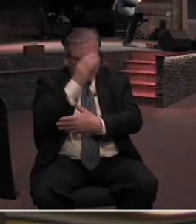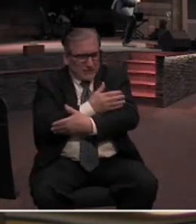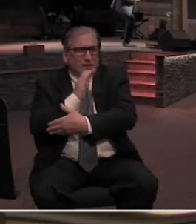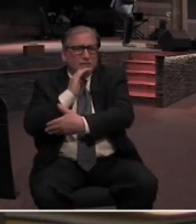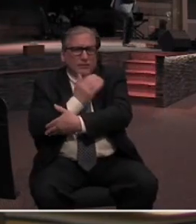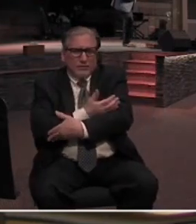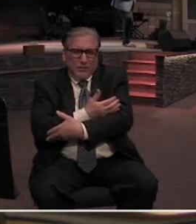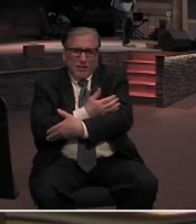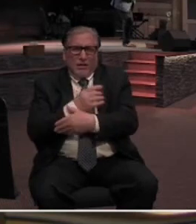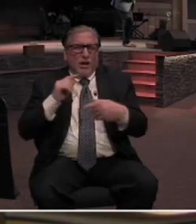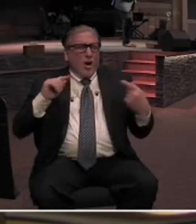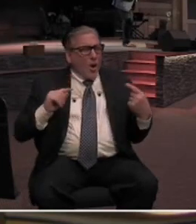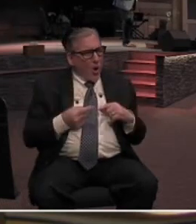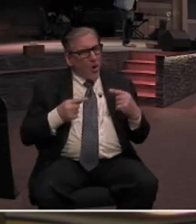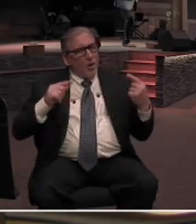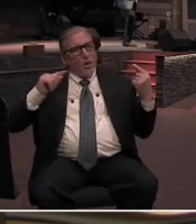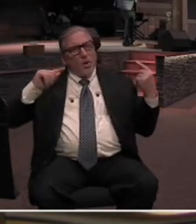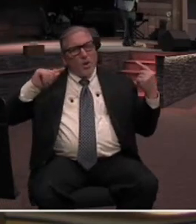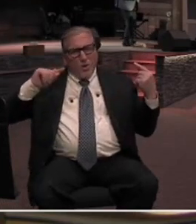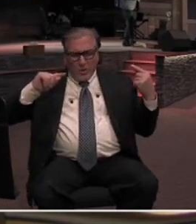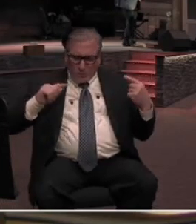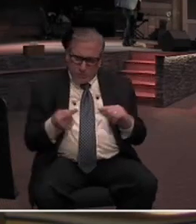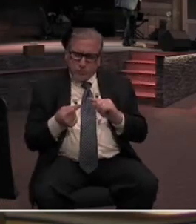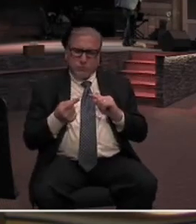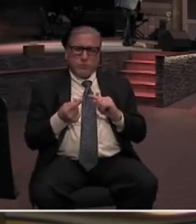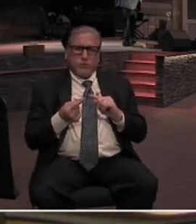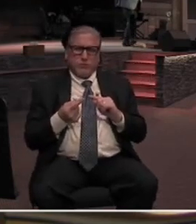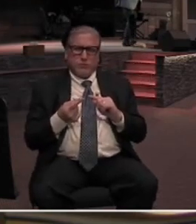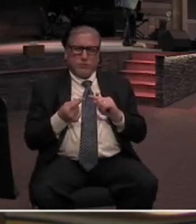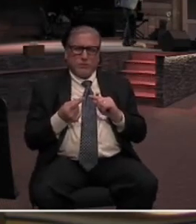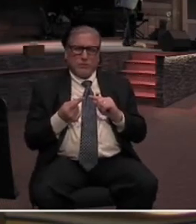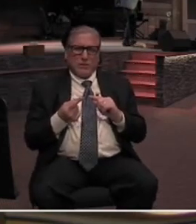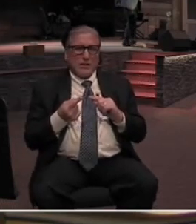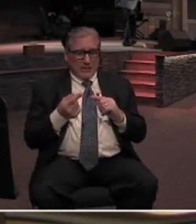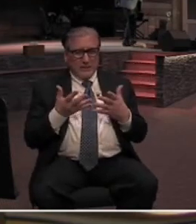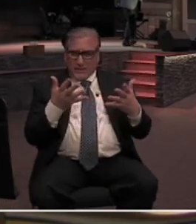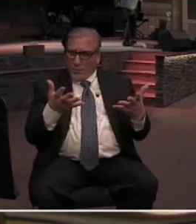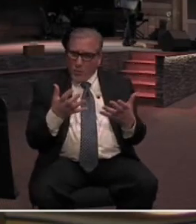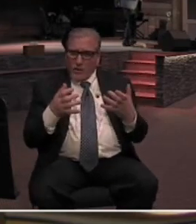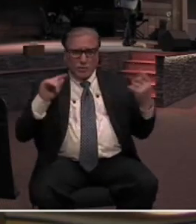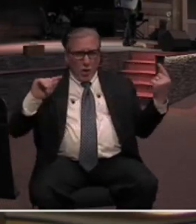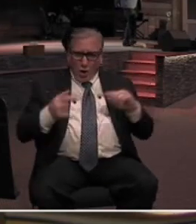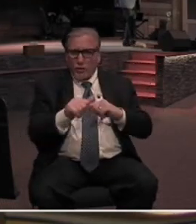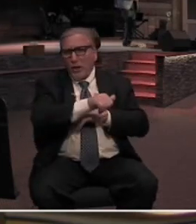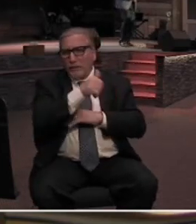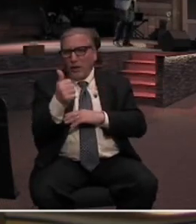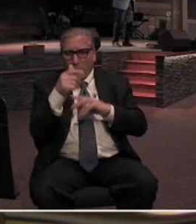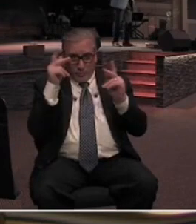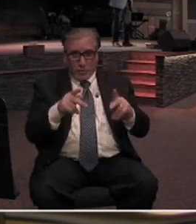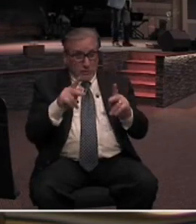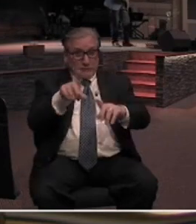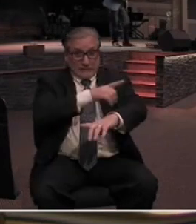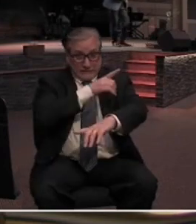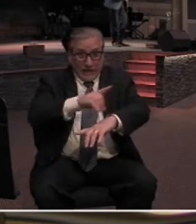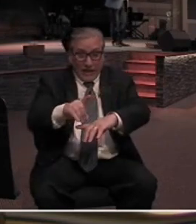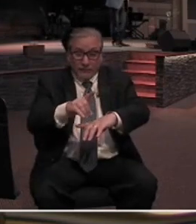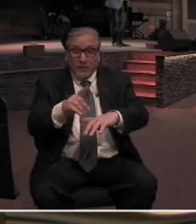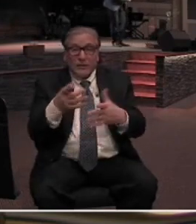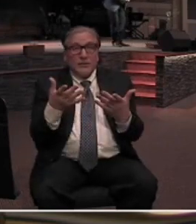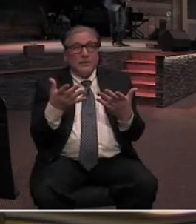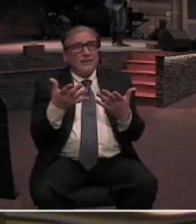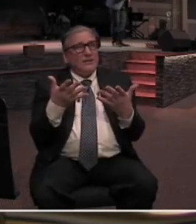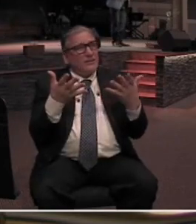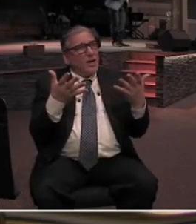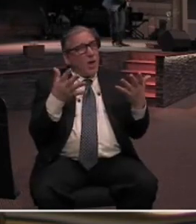were hurting so badly that they were going to hurt someone else. Hurting people.